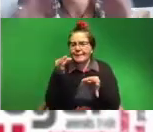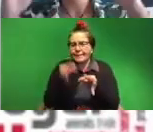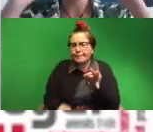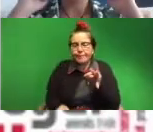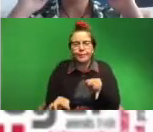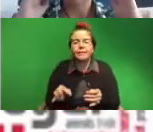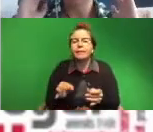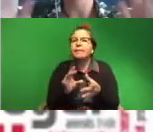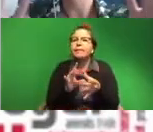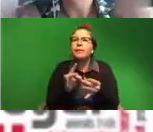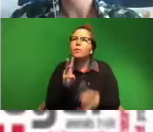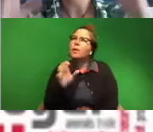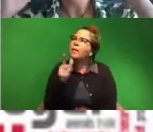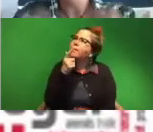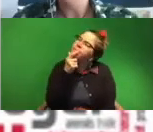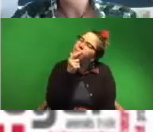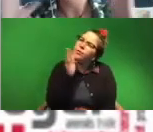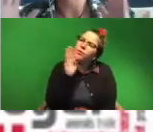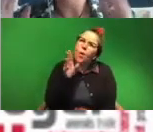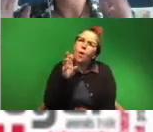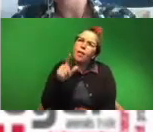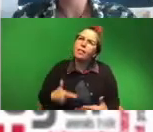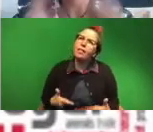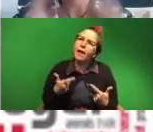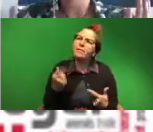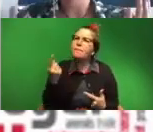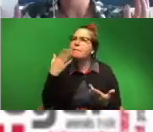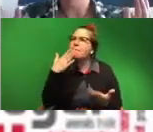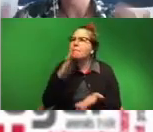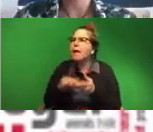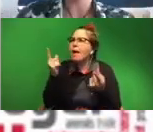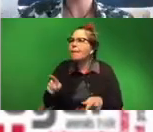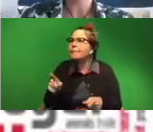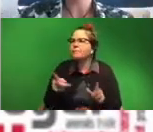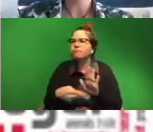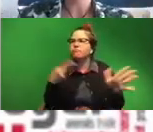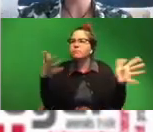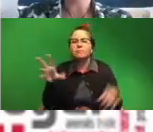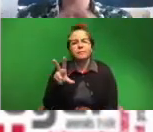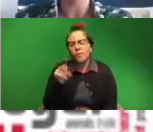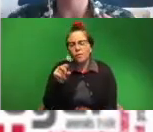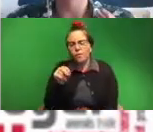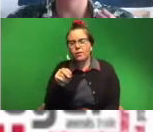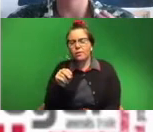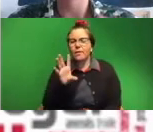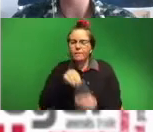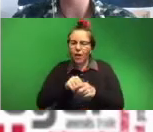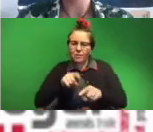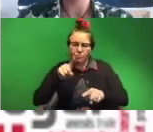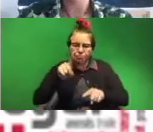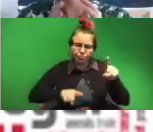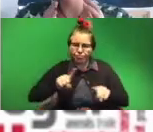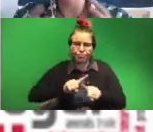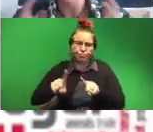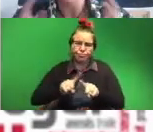saying, well, wildlife, something bad happens, and that's it. It involves a myriad of different things,